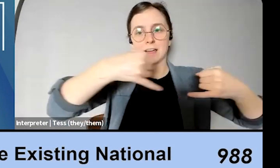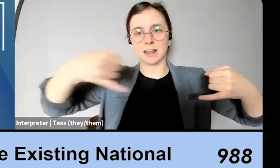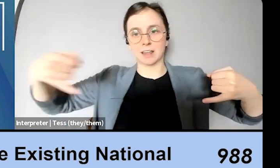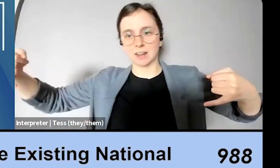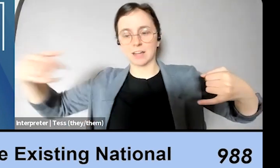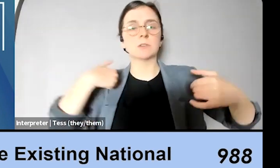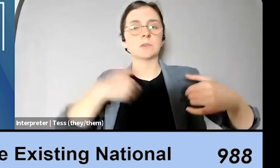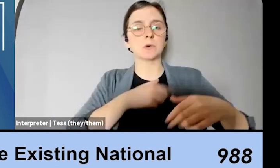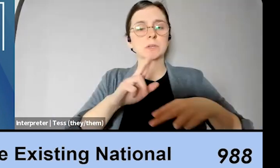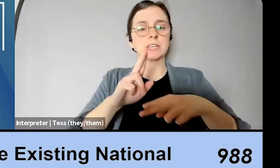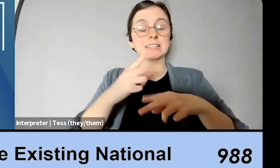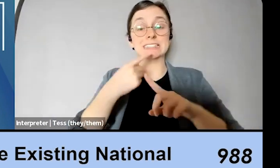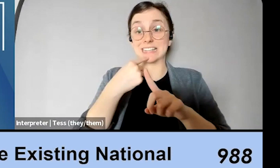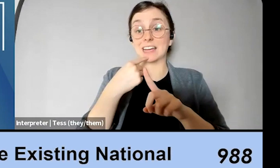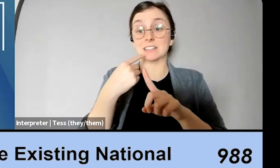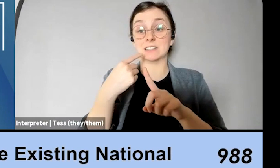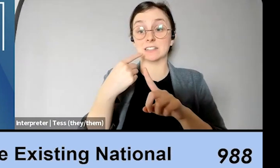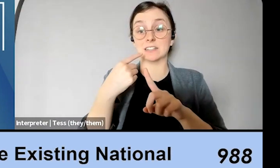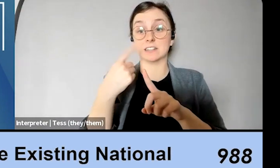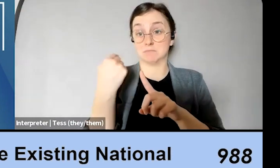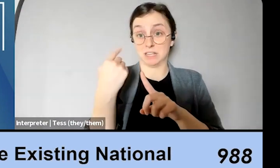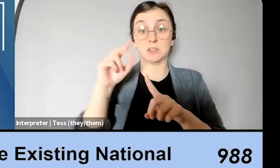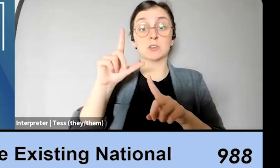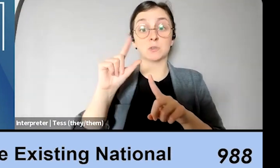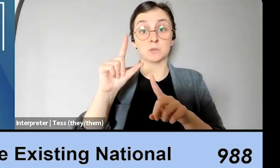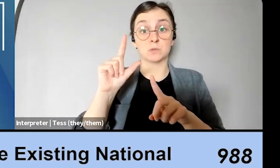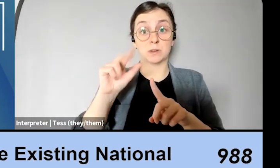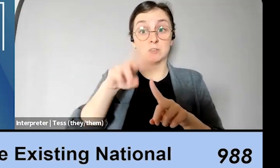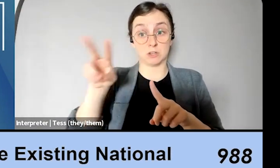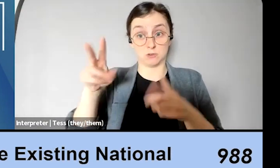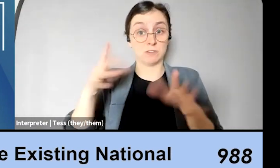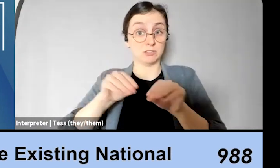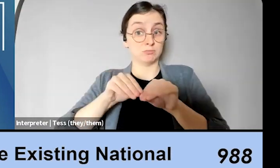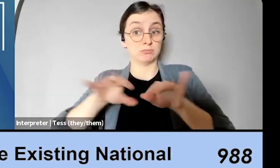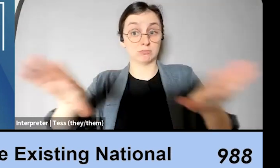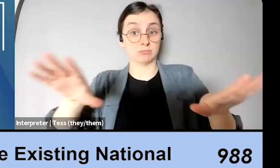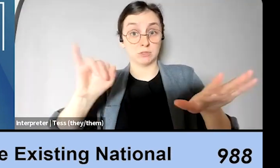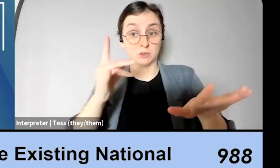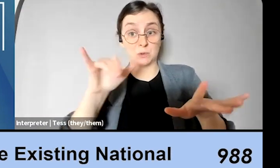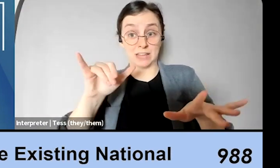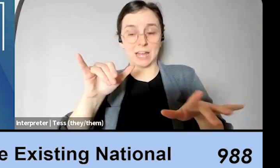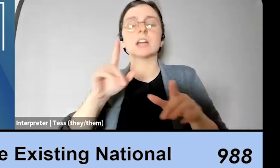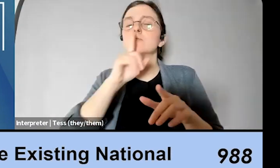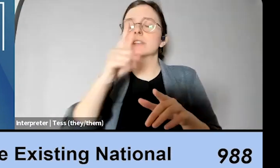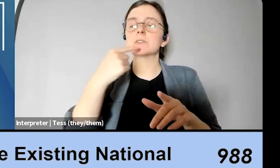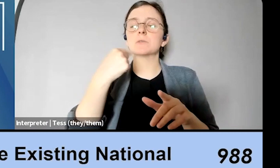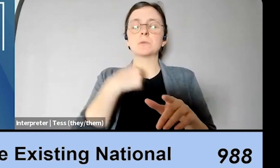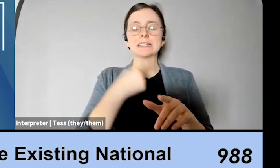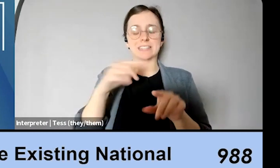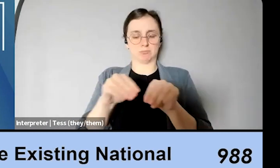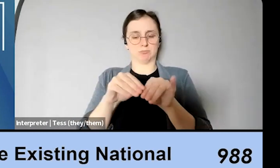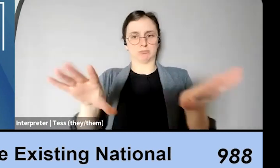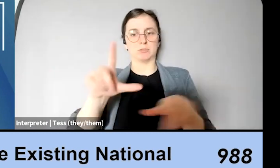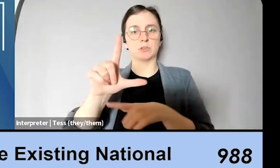as of July of this past year, 2022. What we mean by that is really a transition from the number and services